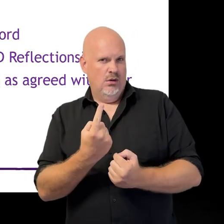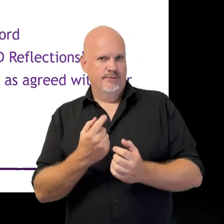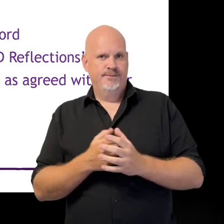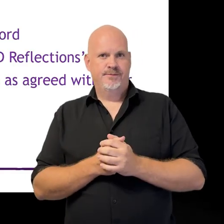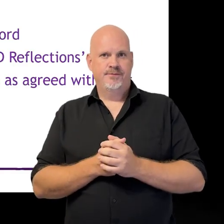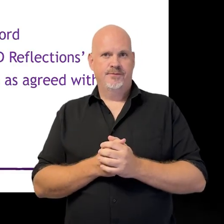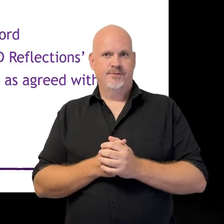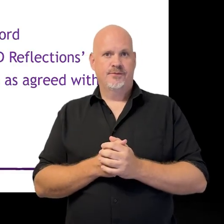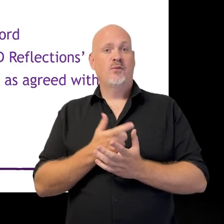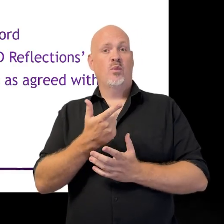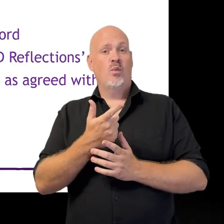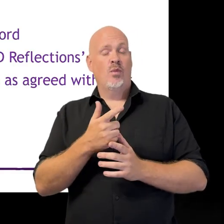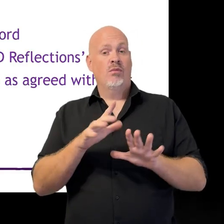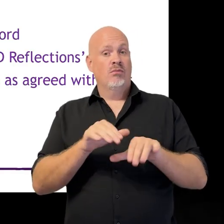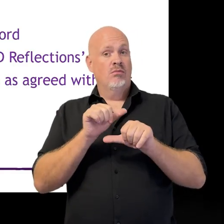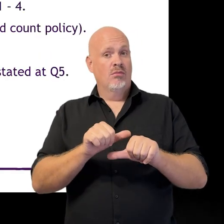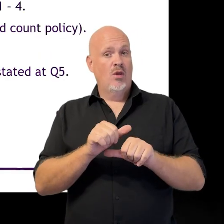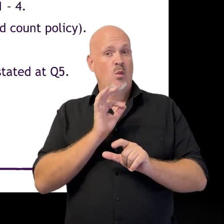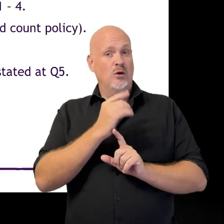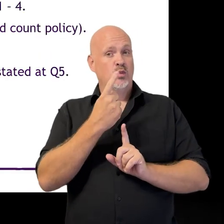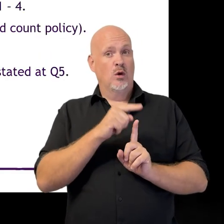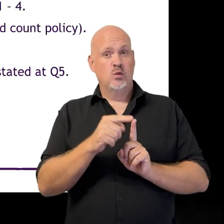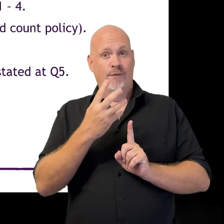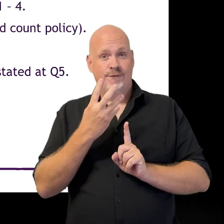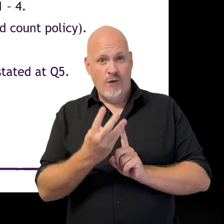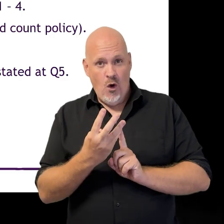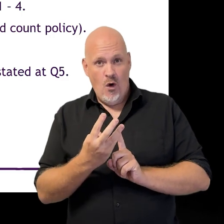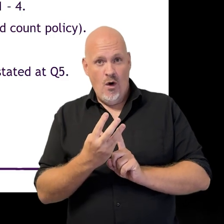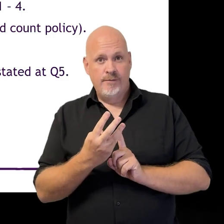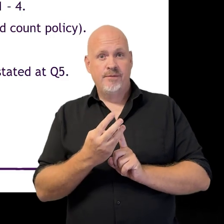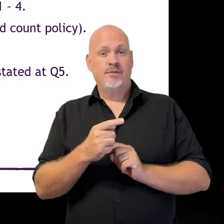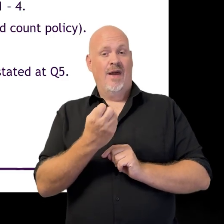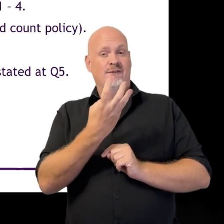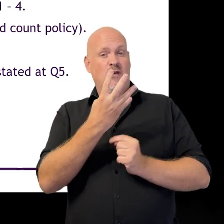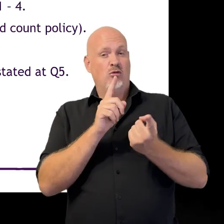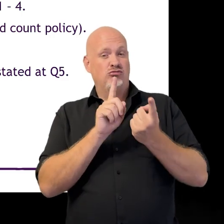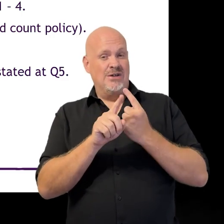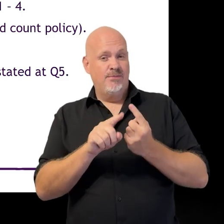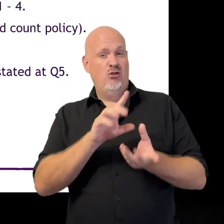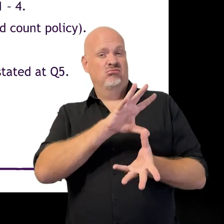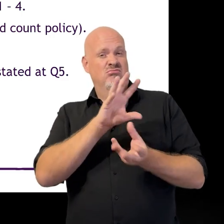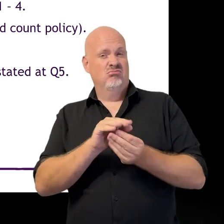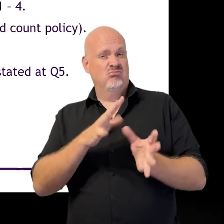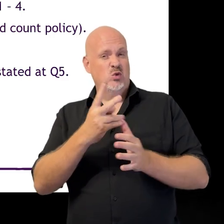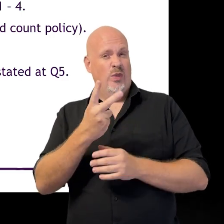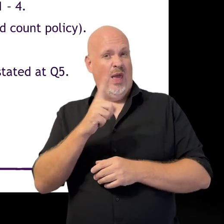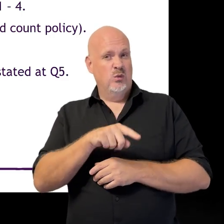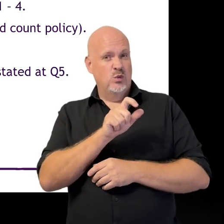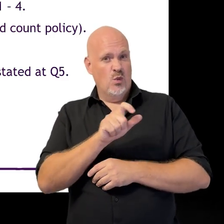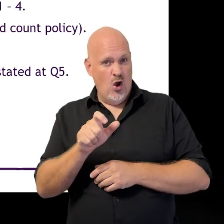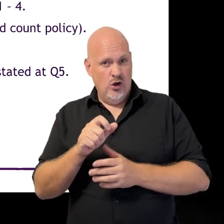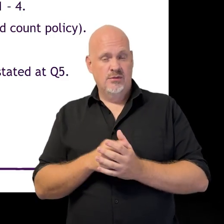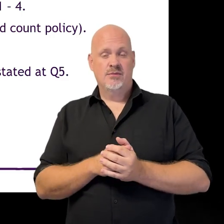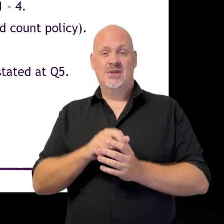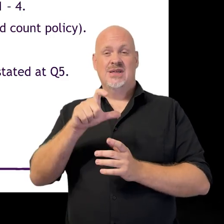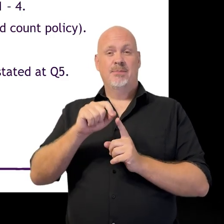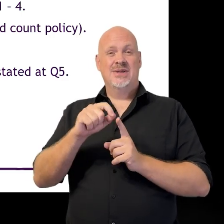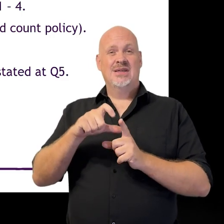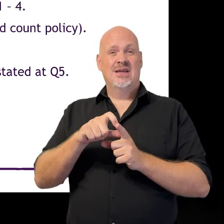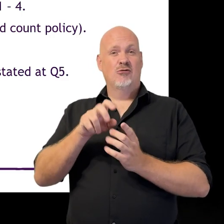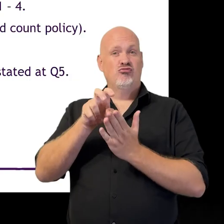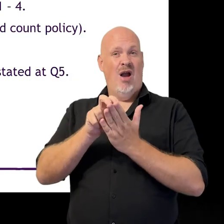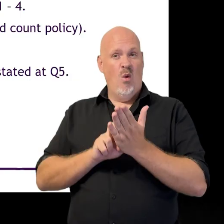Well, that's task 1. So if you have completed questions 1 to 4, you have 4